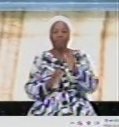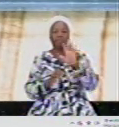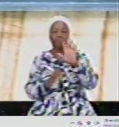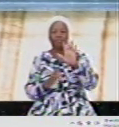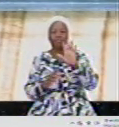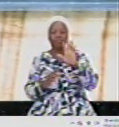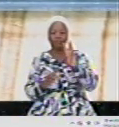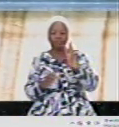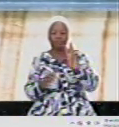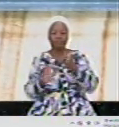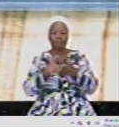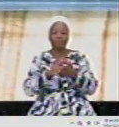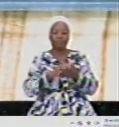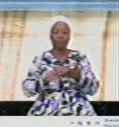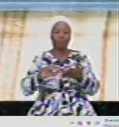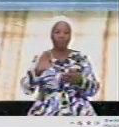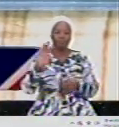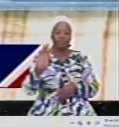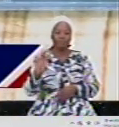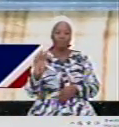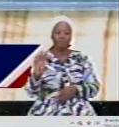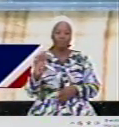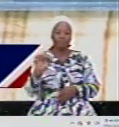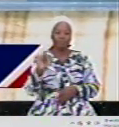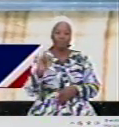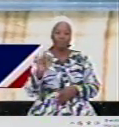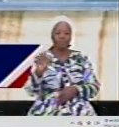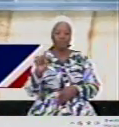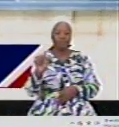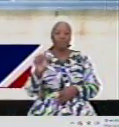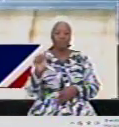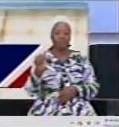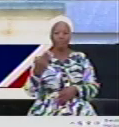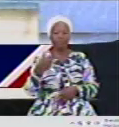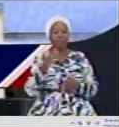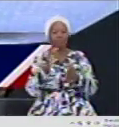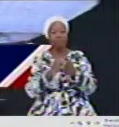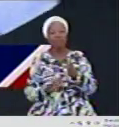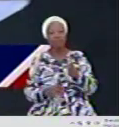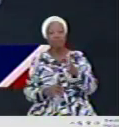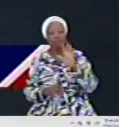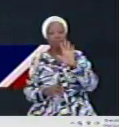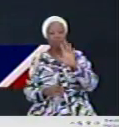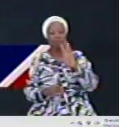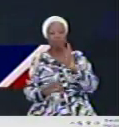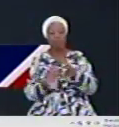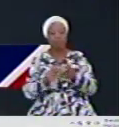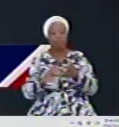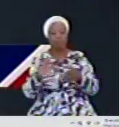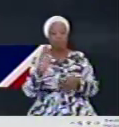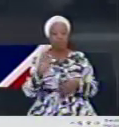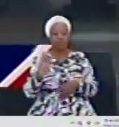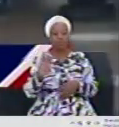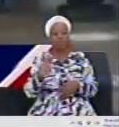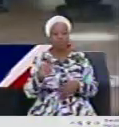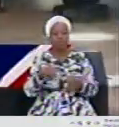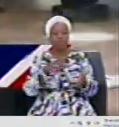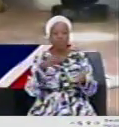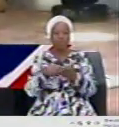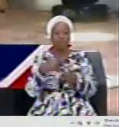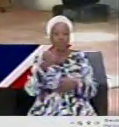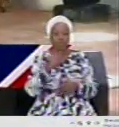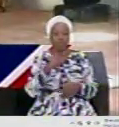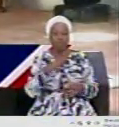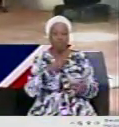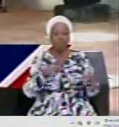I'm reading from verse 4. Isaiah chapter 56, verse 4, thus says the Lord unto